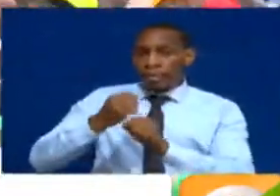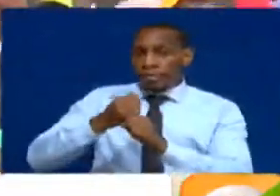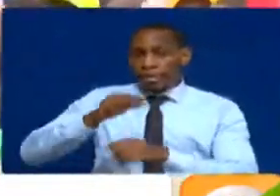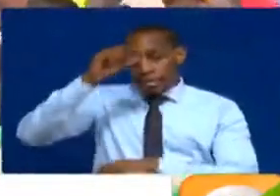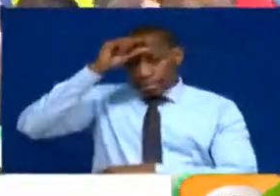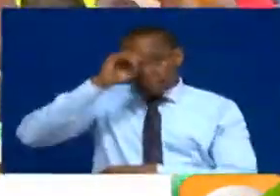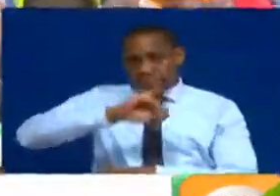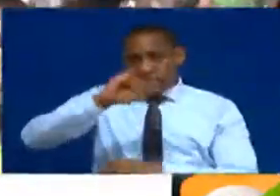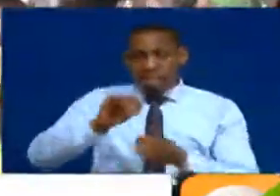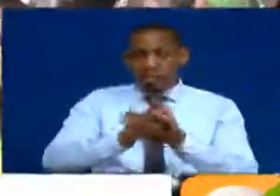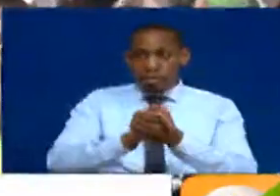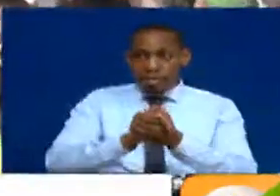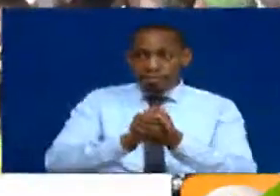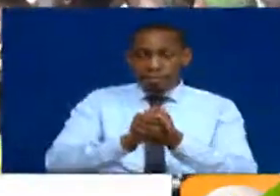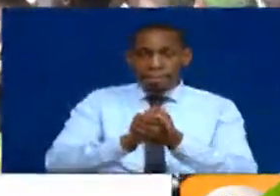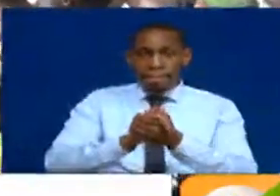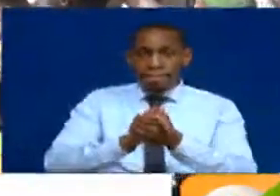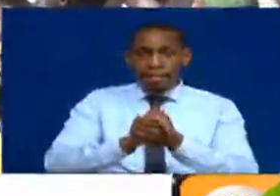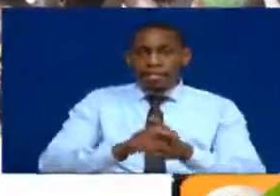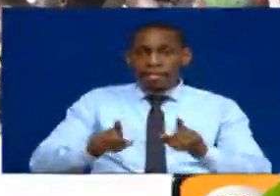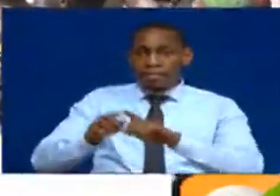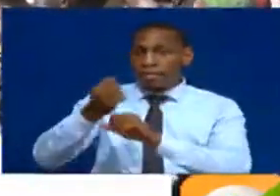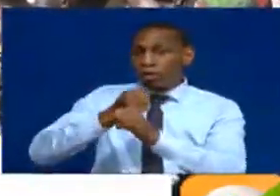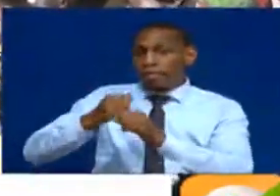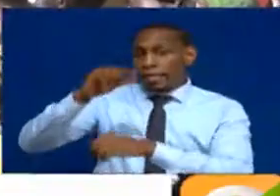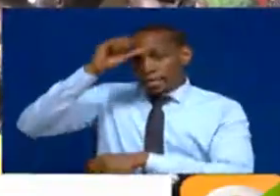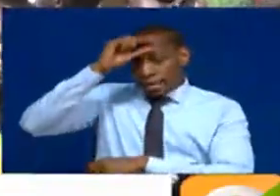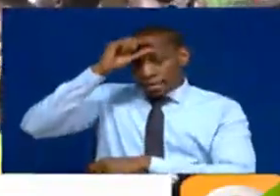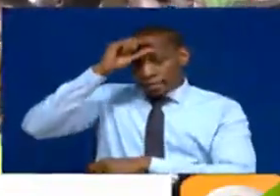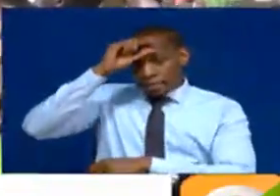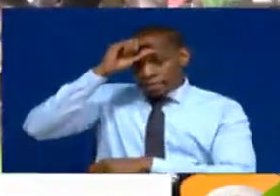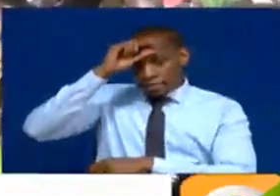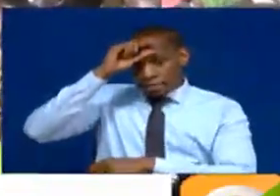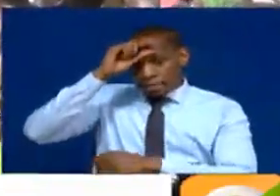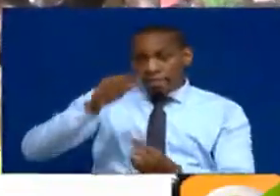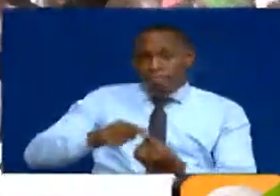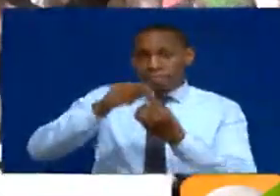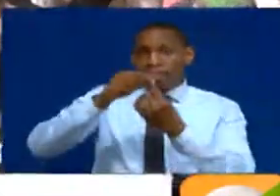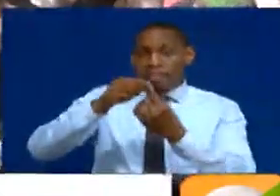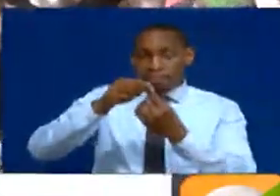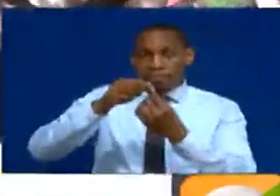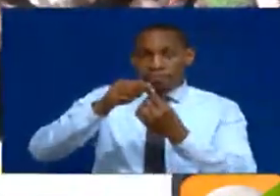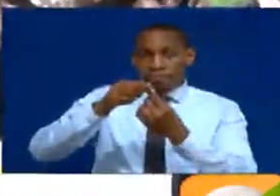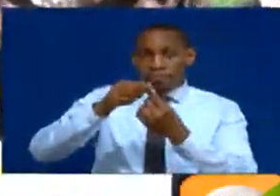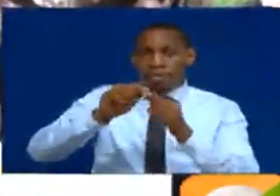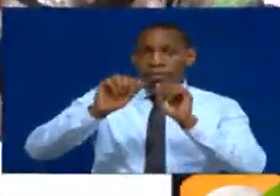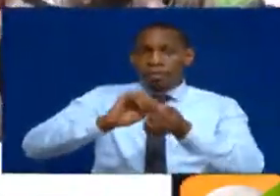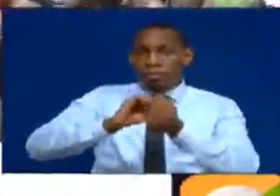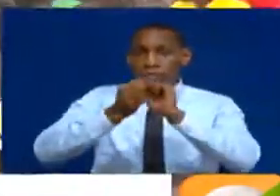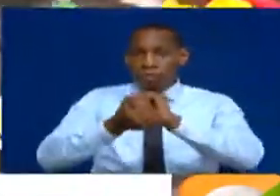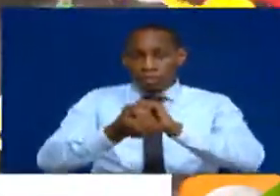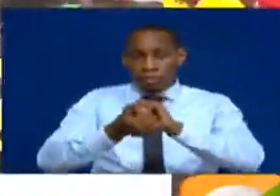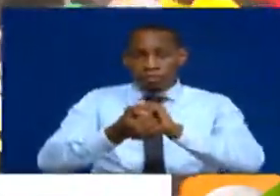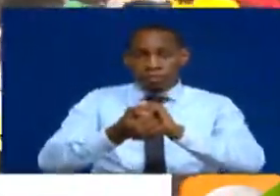tulitengeneza serikali ya Jubilee. Na tulitengeneza serikali hiyo makusudi ili tuweze